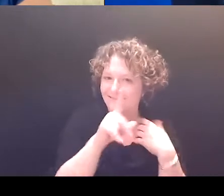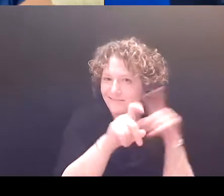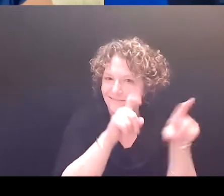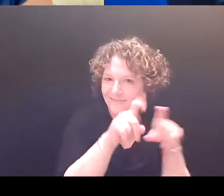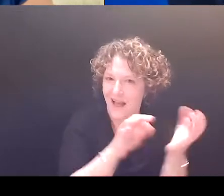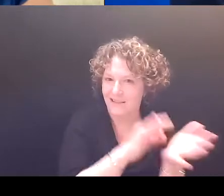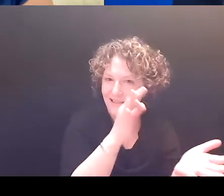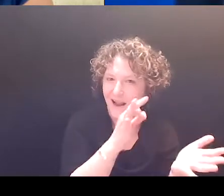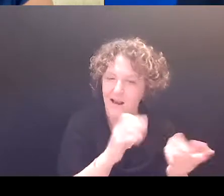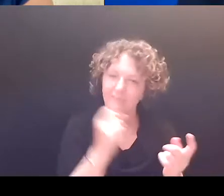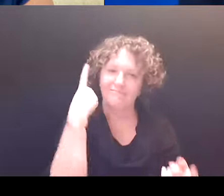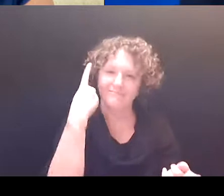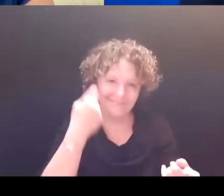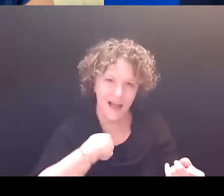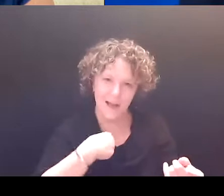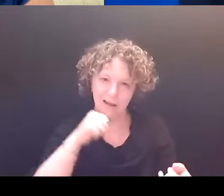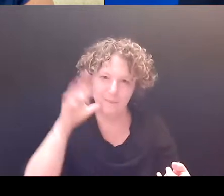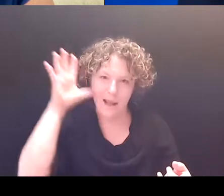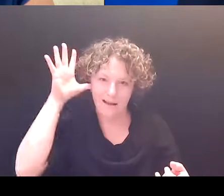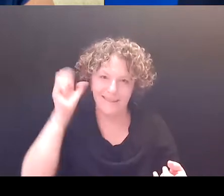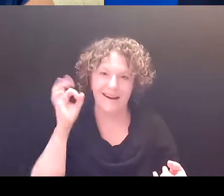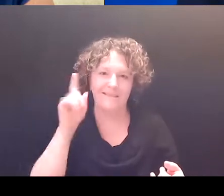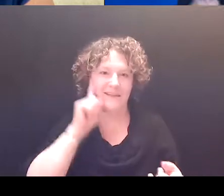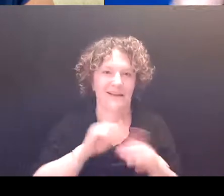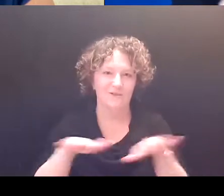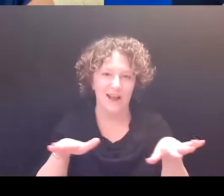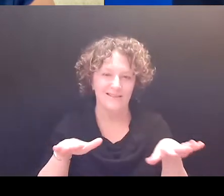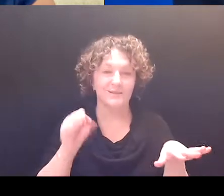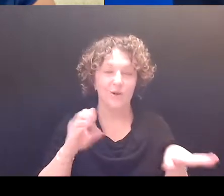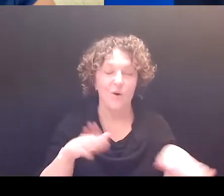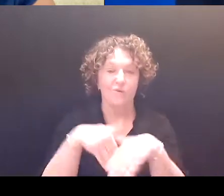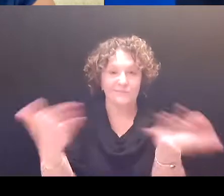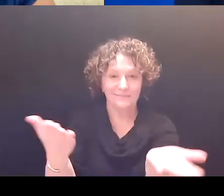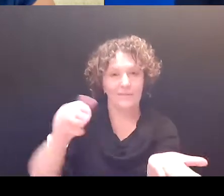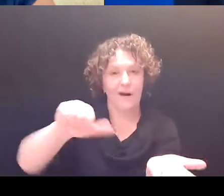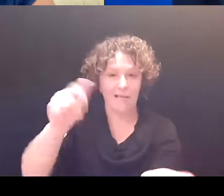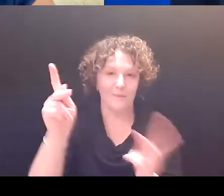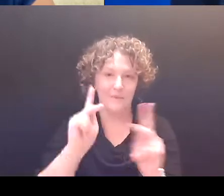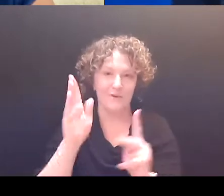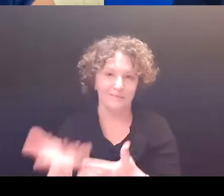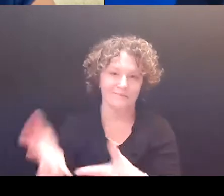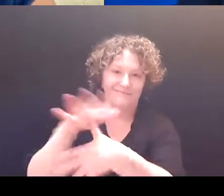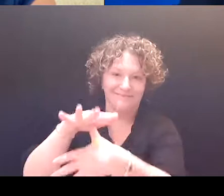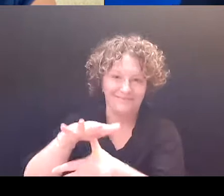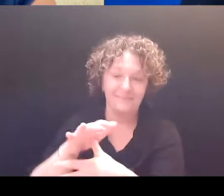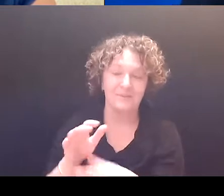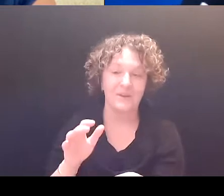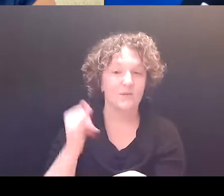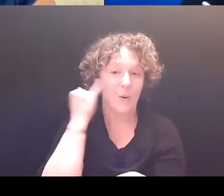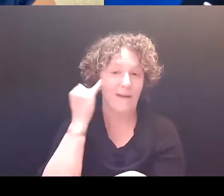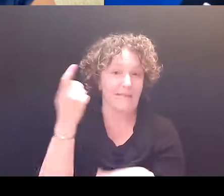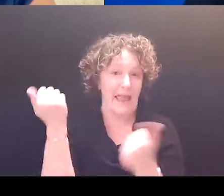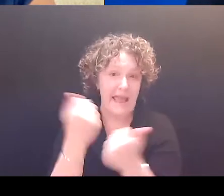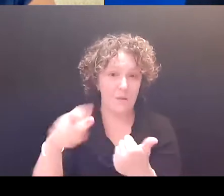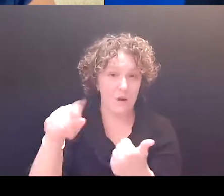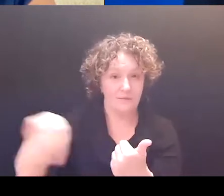I have that I'm curious that I wanted to ask Sarah, but understand I'm not a parent of a deaf child. So I want to,